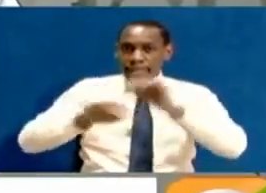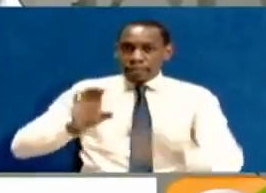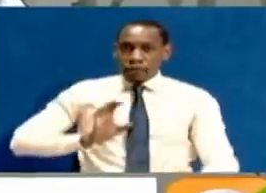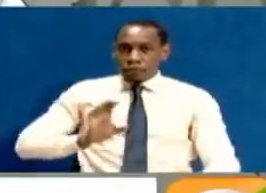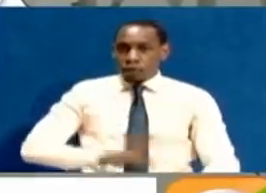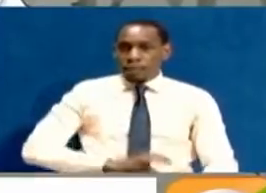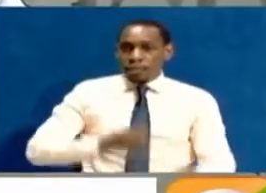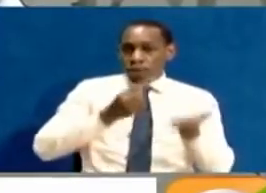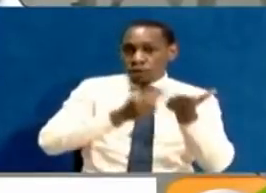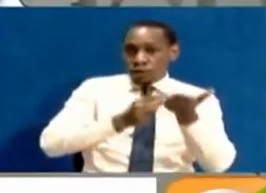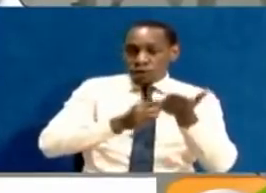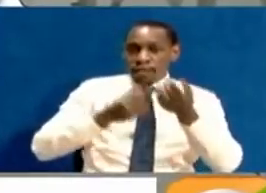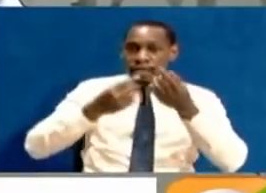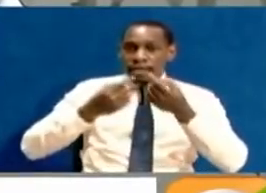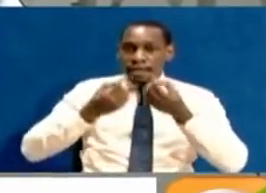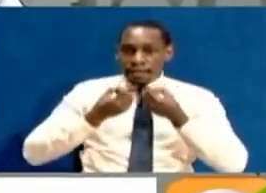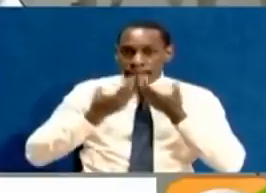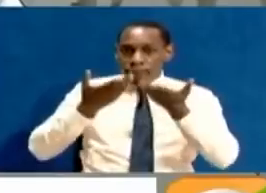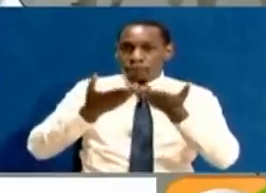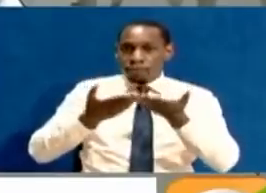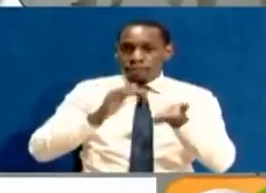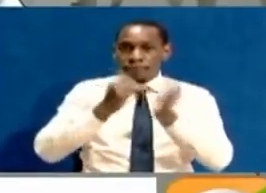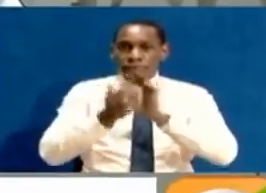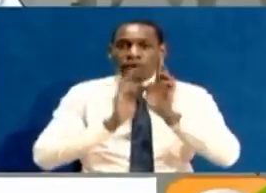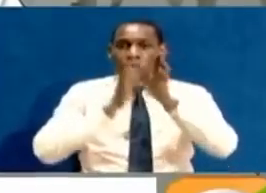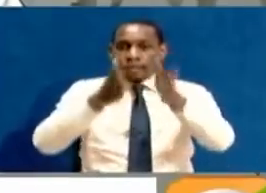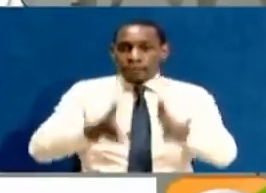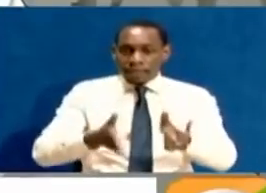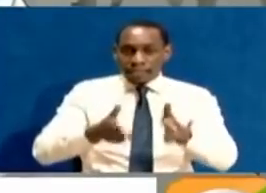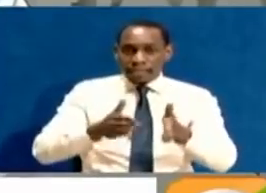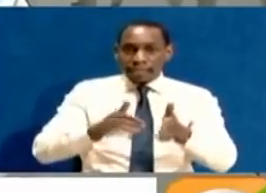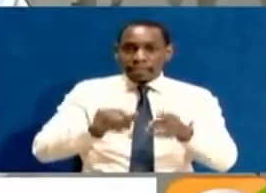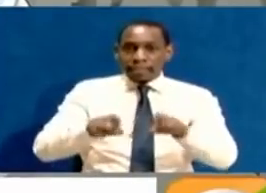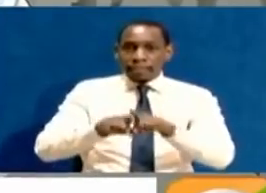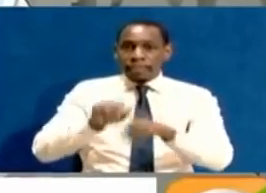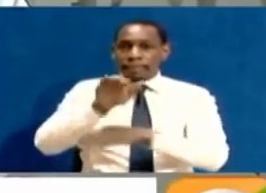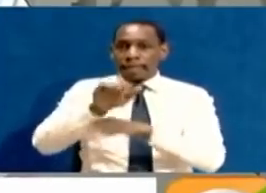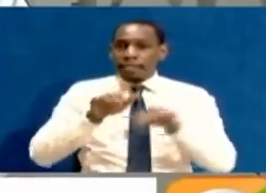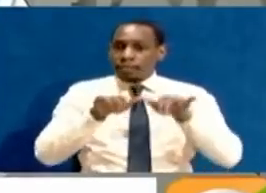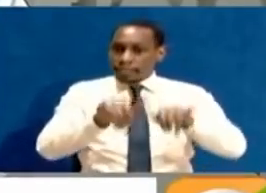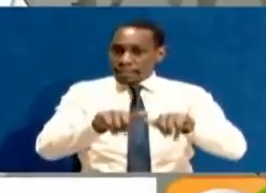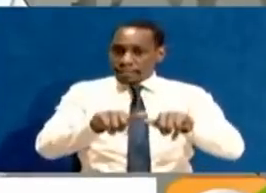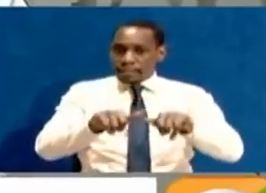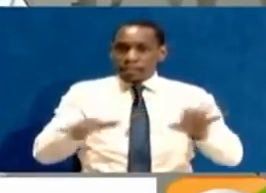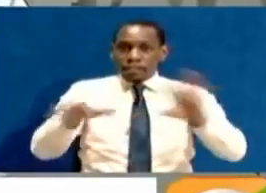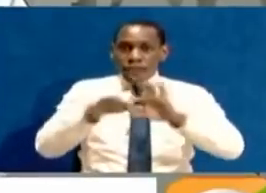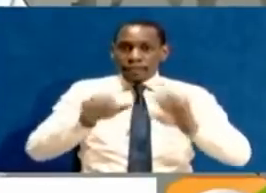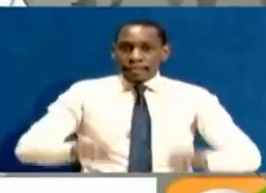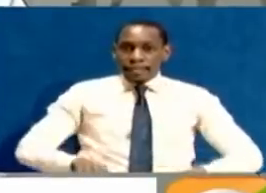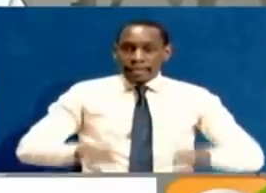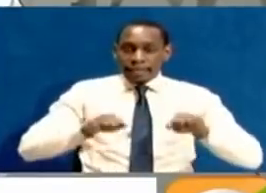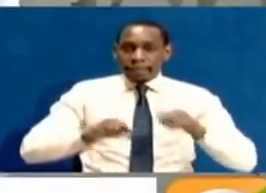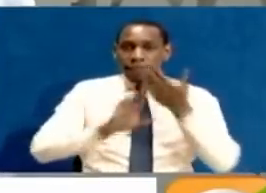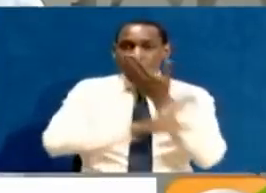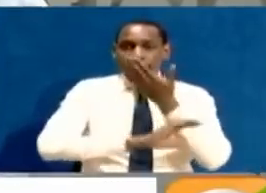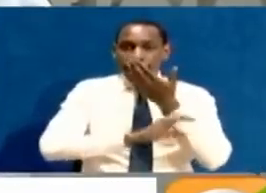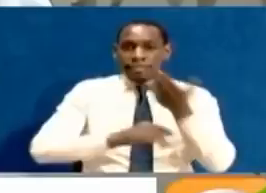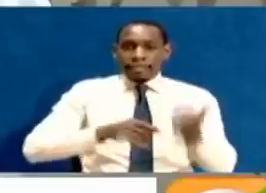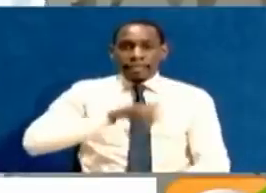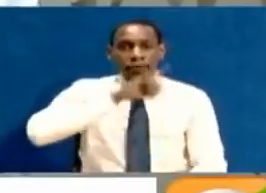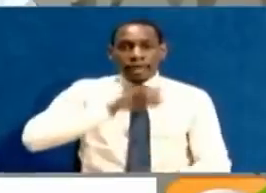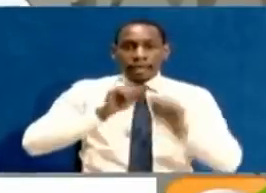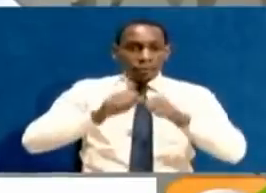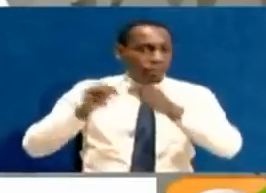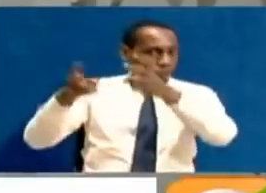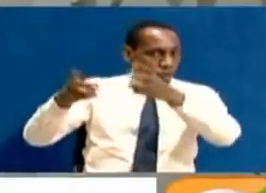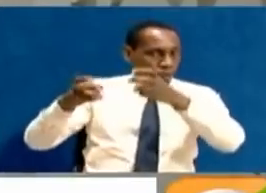nchini humo inatoa taarifa yake kwa wanahabari na kusii kwamba uwe makini. Tunakupeleka moja kwa moja hadi nchini Uganda kuweza